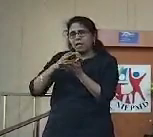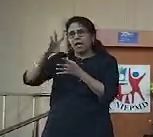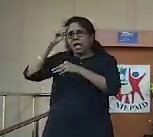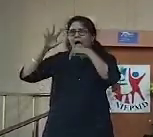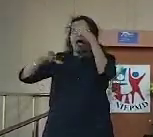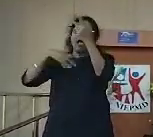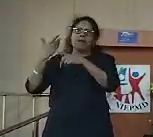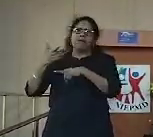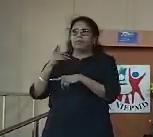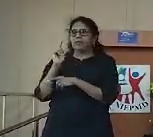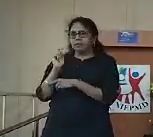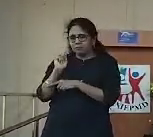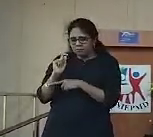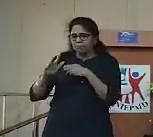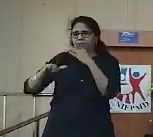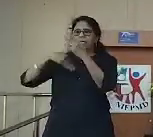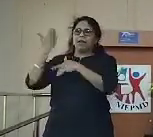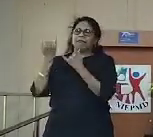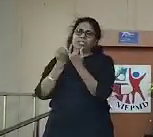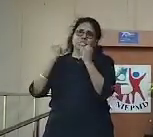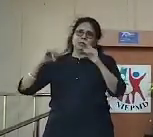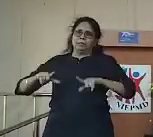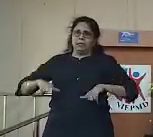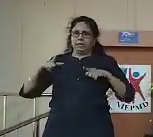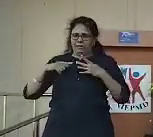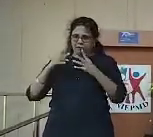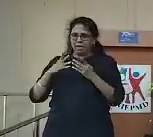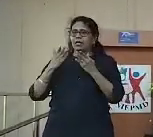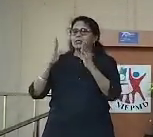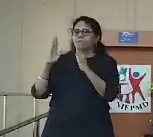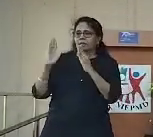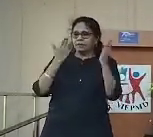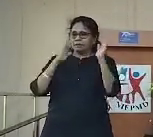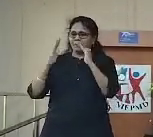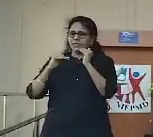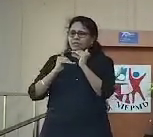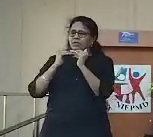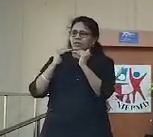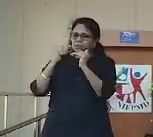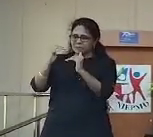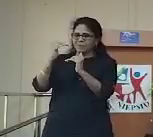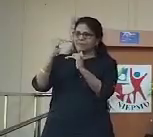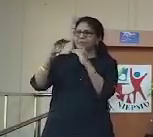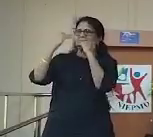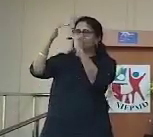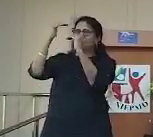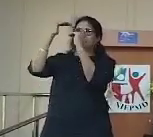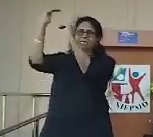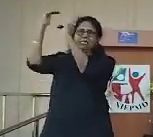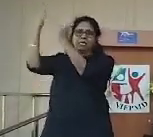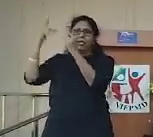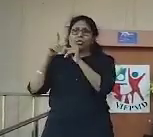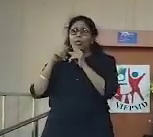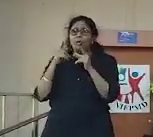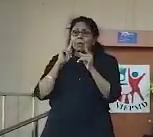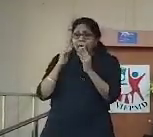these things are transitions. So wherever the transition is happening, there will be a lot of stress for the people with